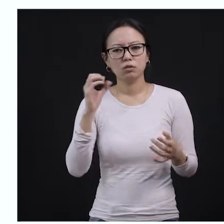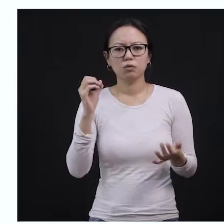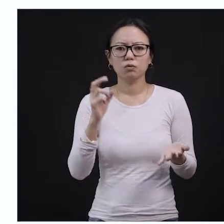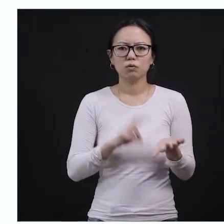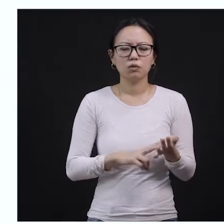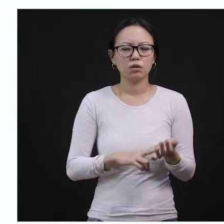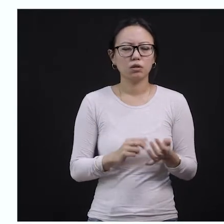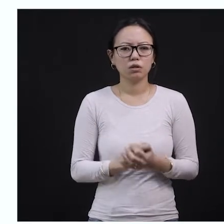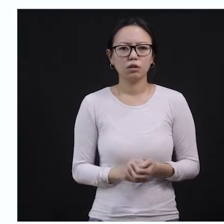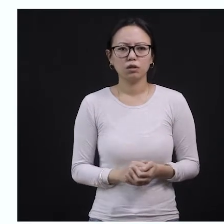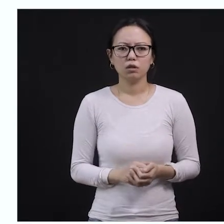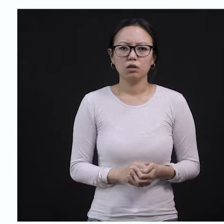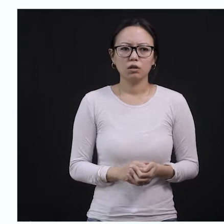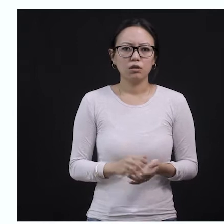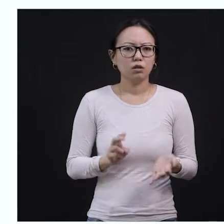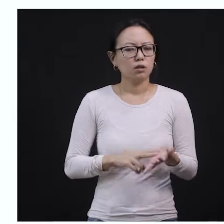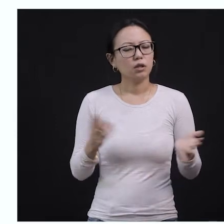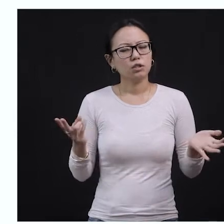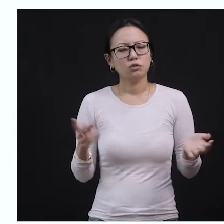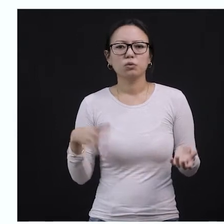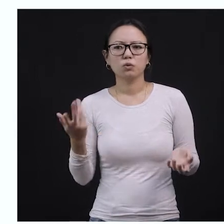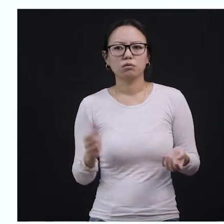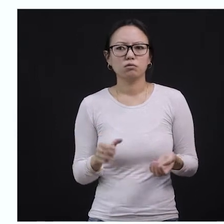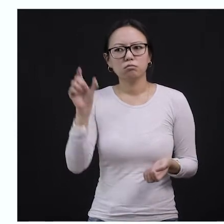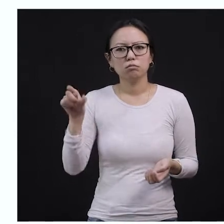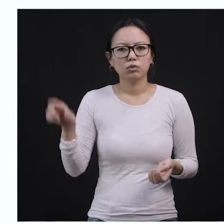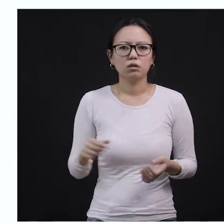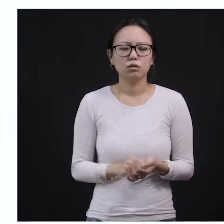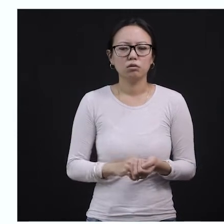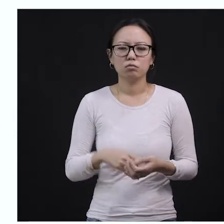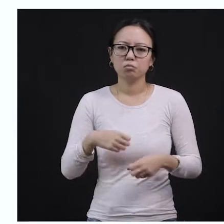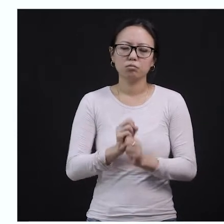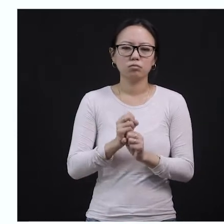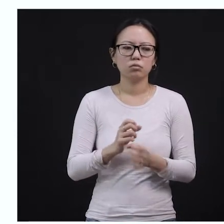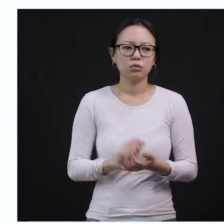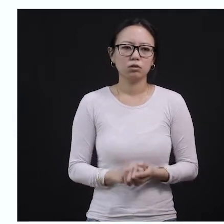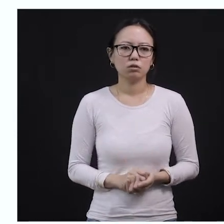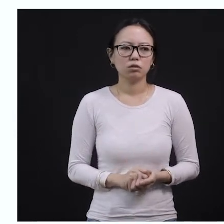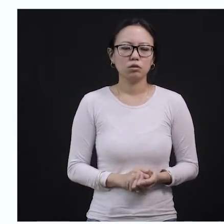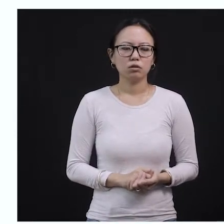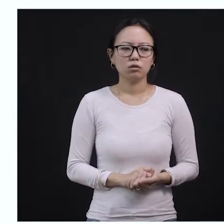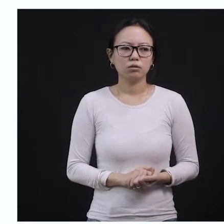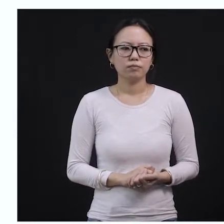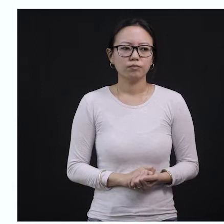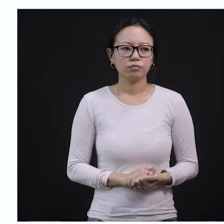was caused by a disaster. So disasters can be of different types. It could